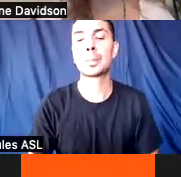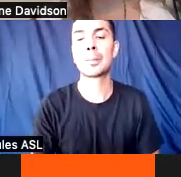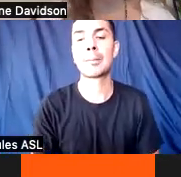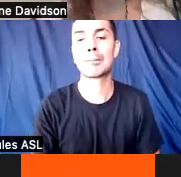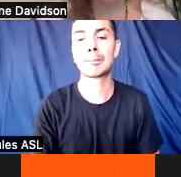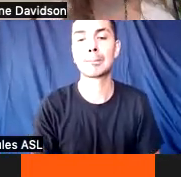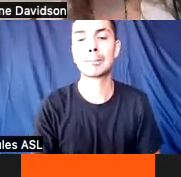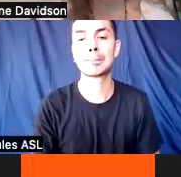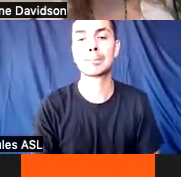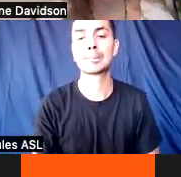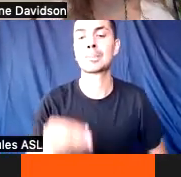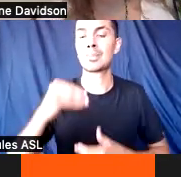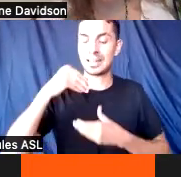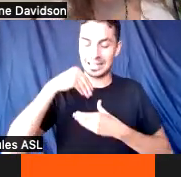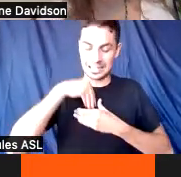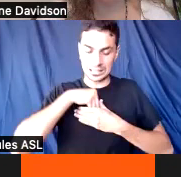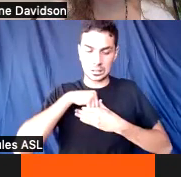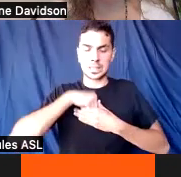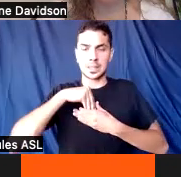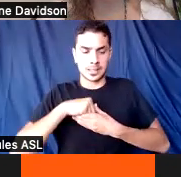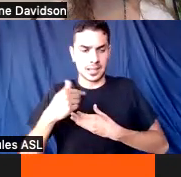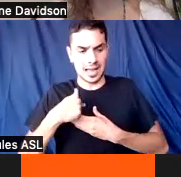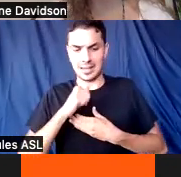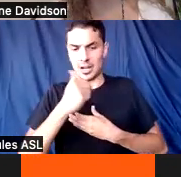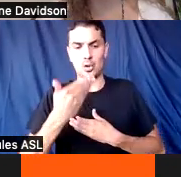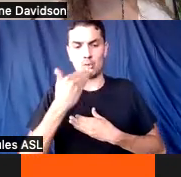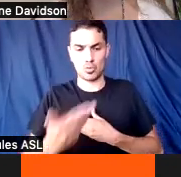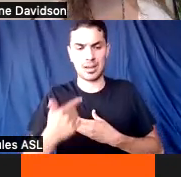internalizing that we're not good, right? That we're bad.